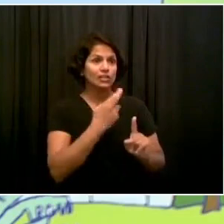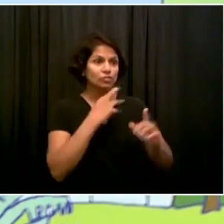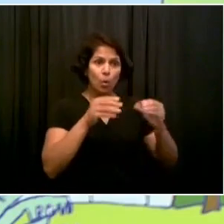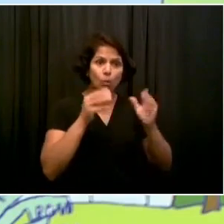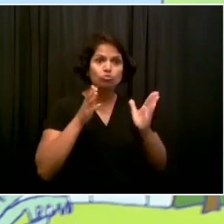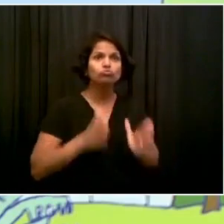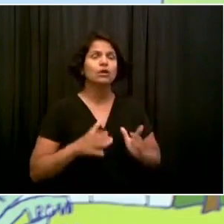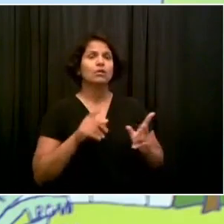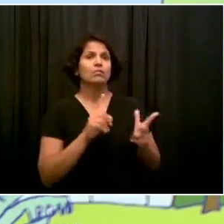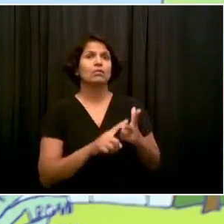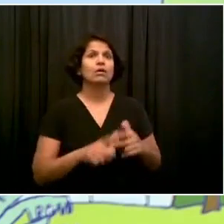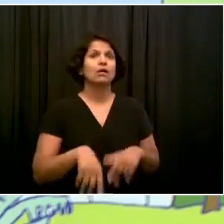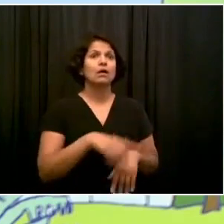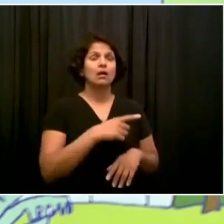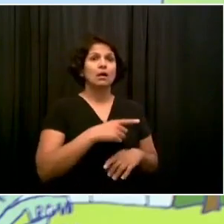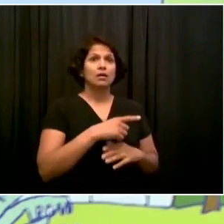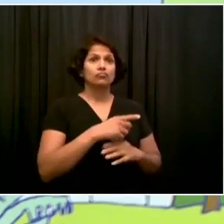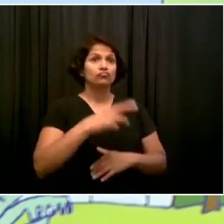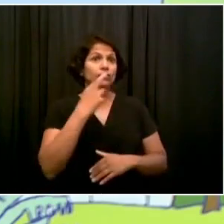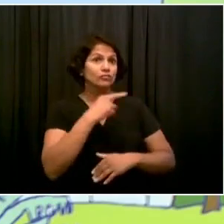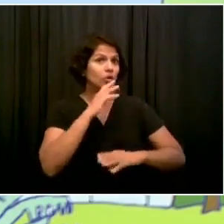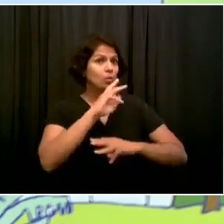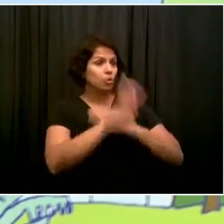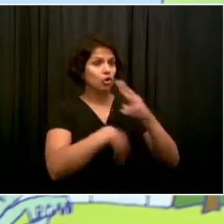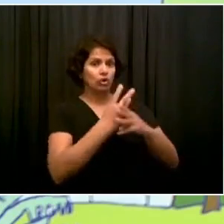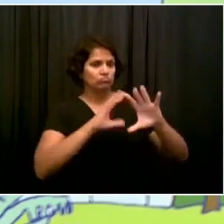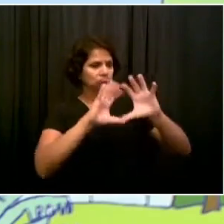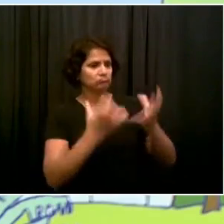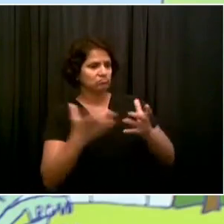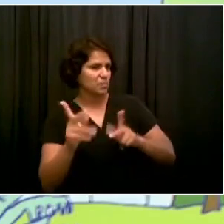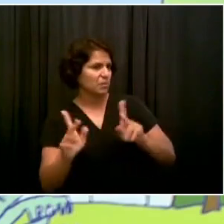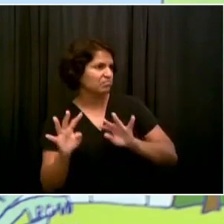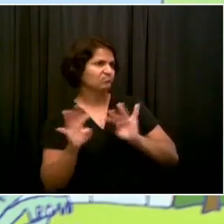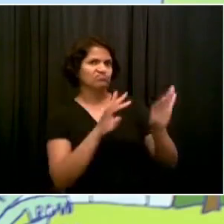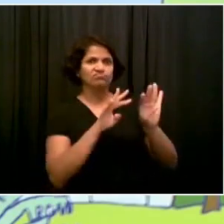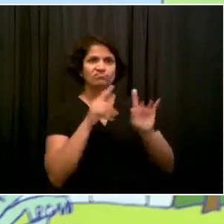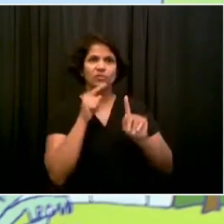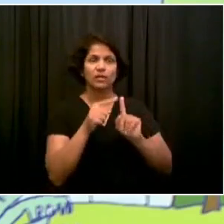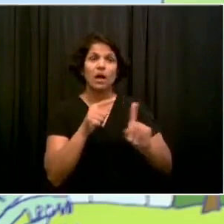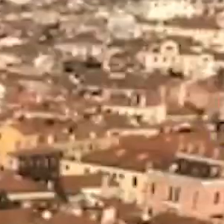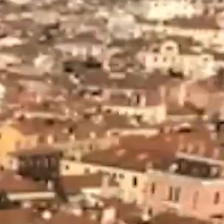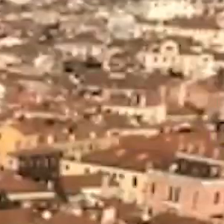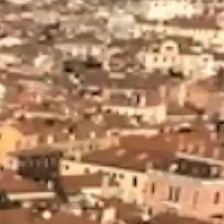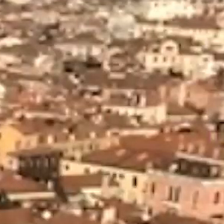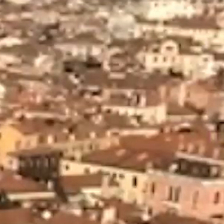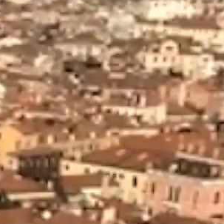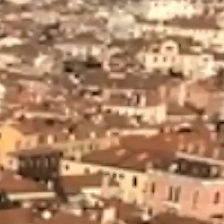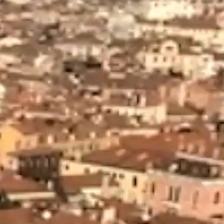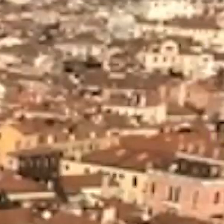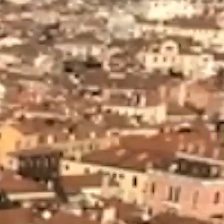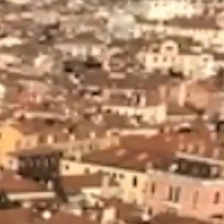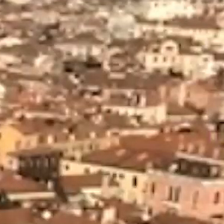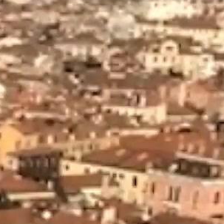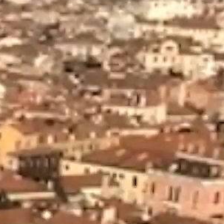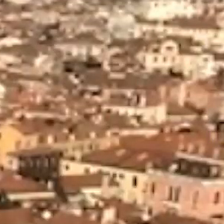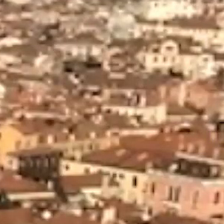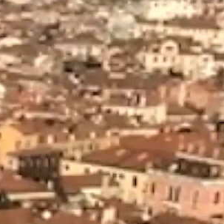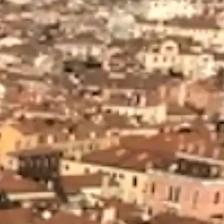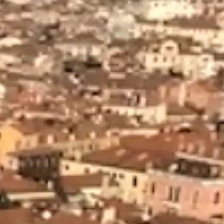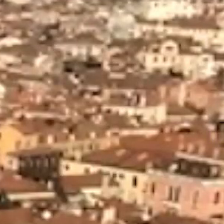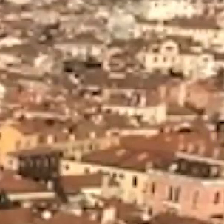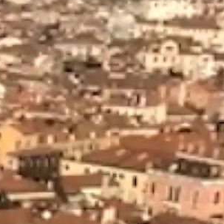public sector is. We're doing vaccine mandates, more to come. The private sector can do a lot. A private sector employer